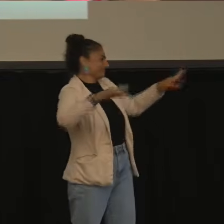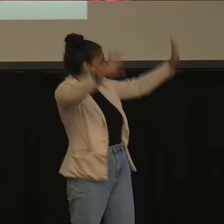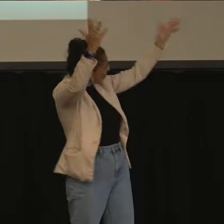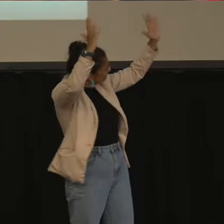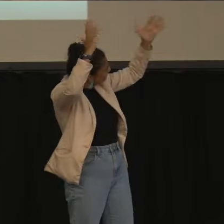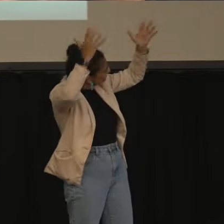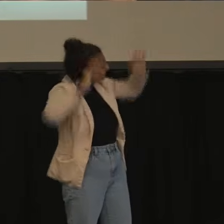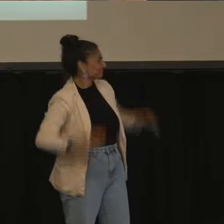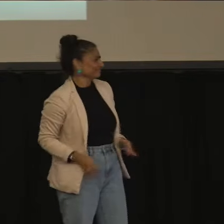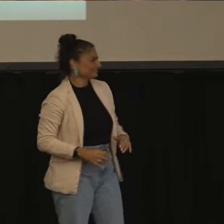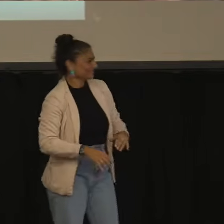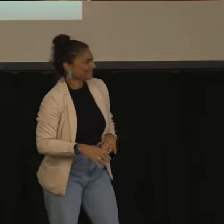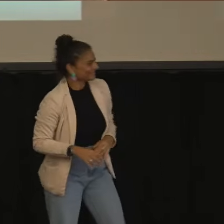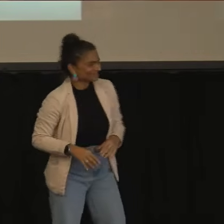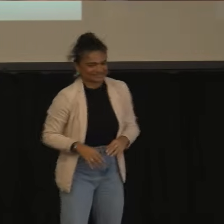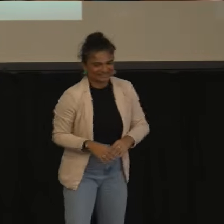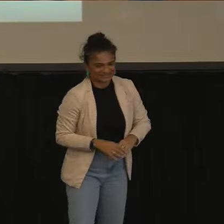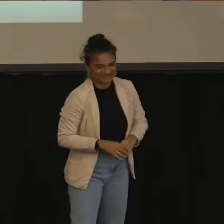the name.